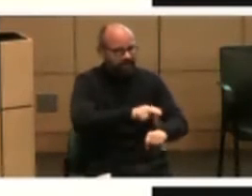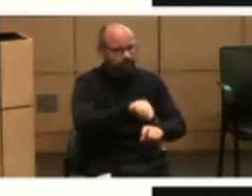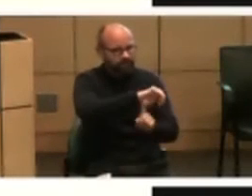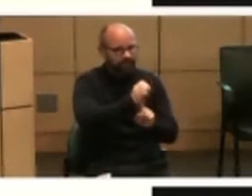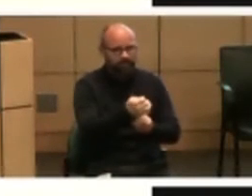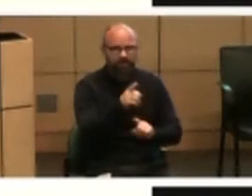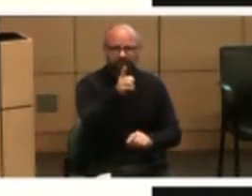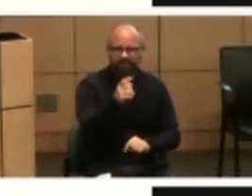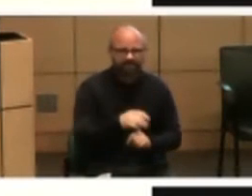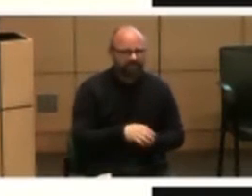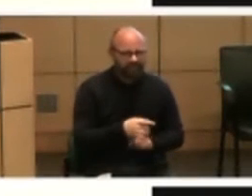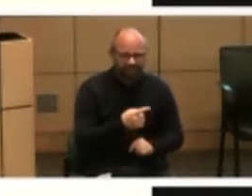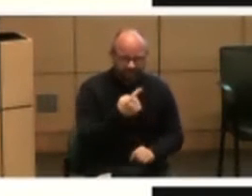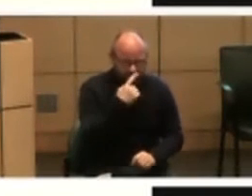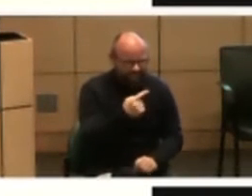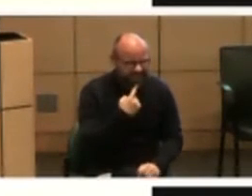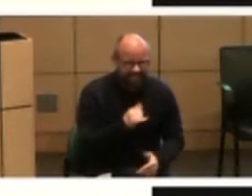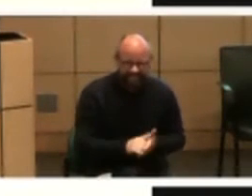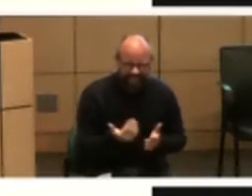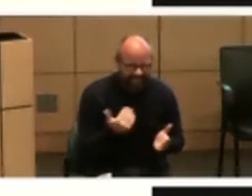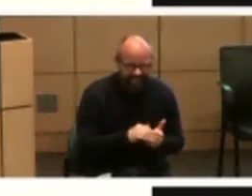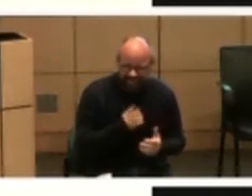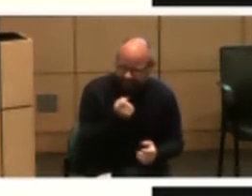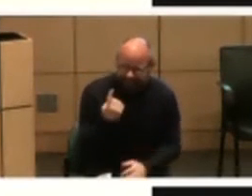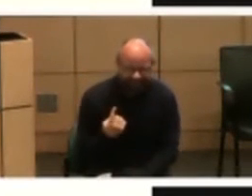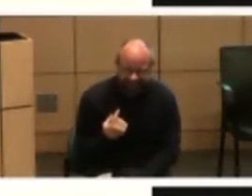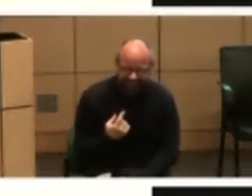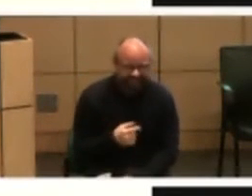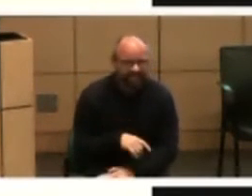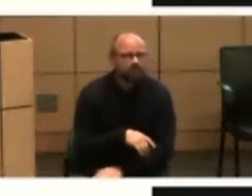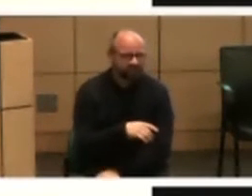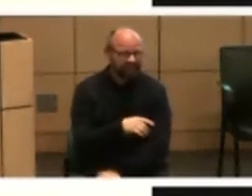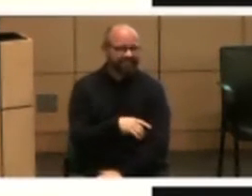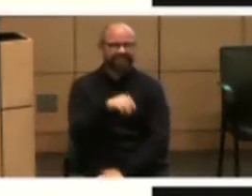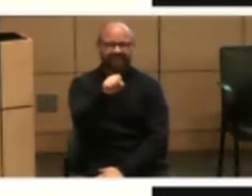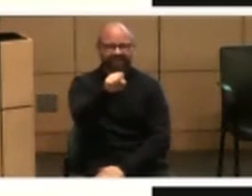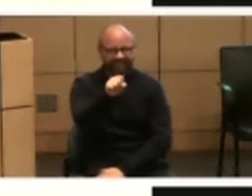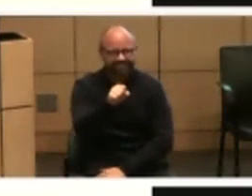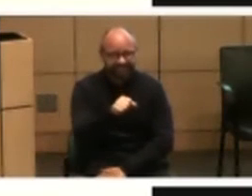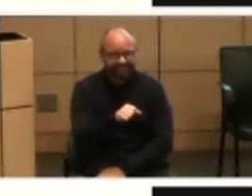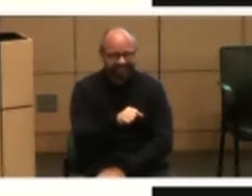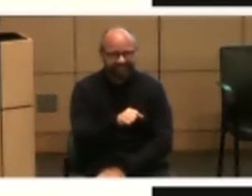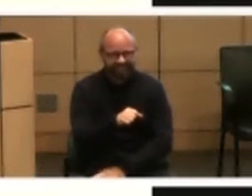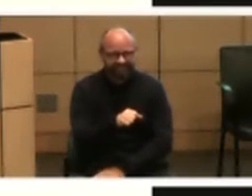repeat that? Yeah. And there's a reason why,